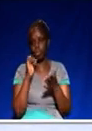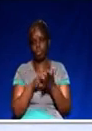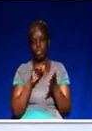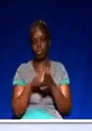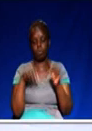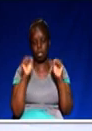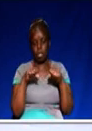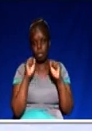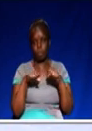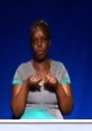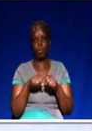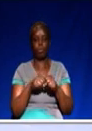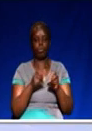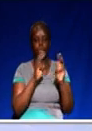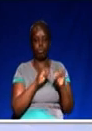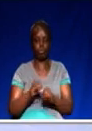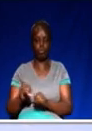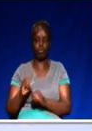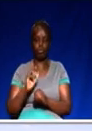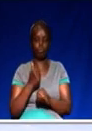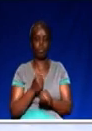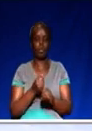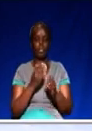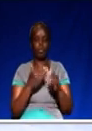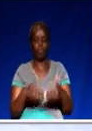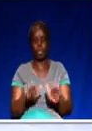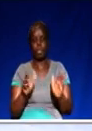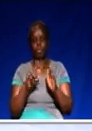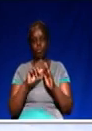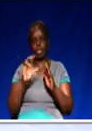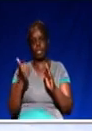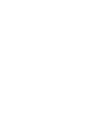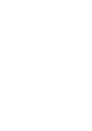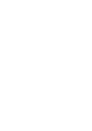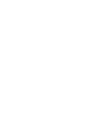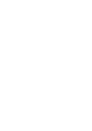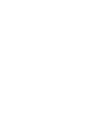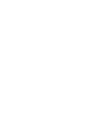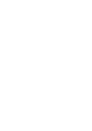to switch from one form to the other form.